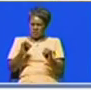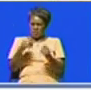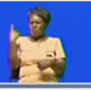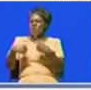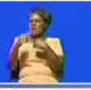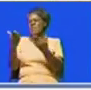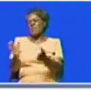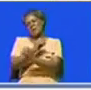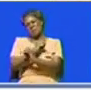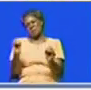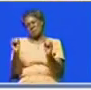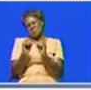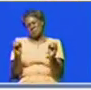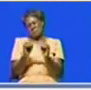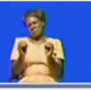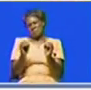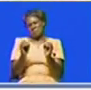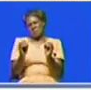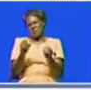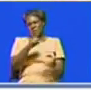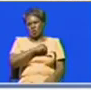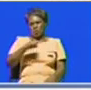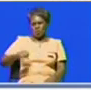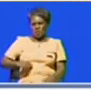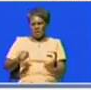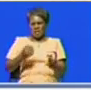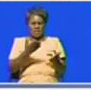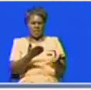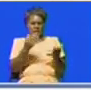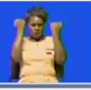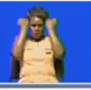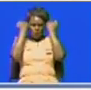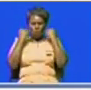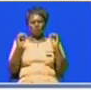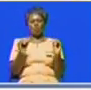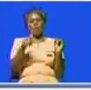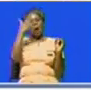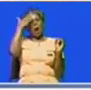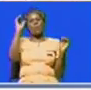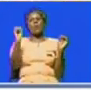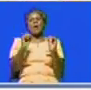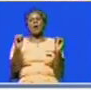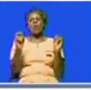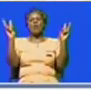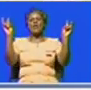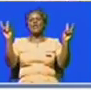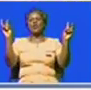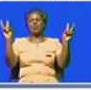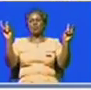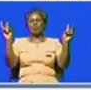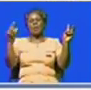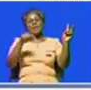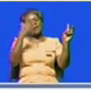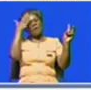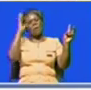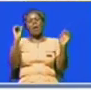win by President Kenyatta. Now, Susan perhaps was not at the Supreme Court show. She would not know the nature of the issues we raised. She would